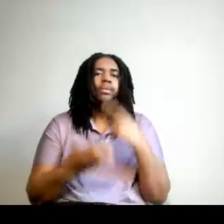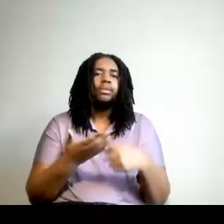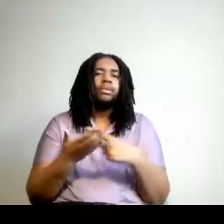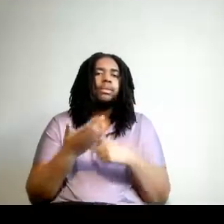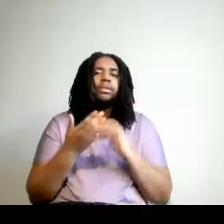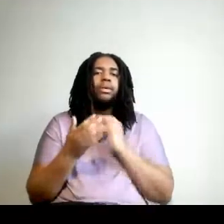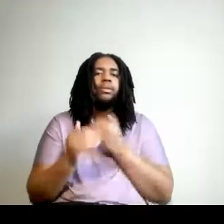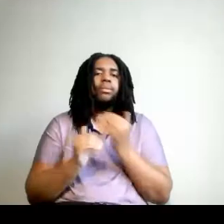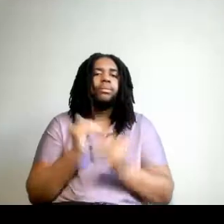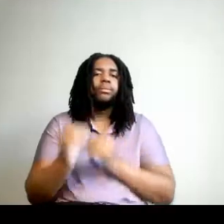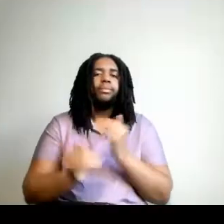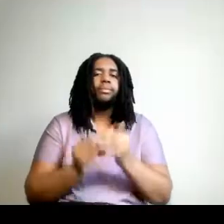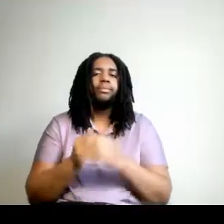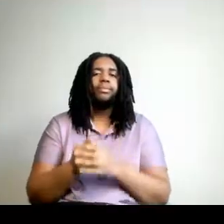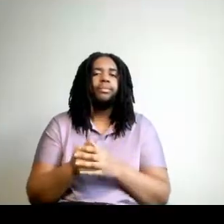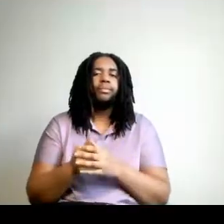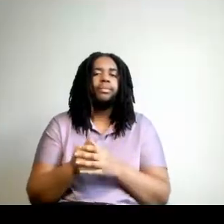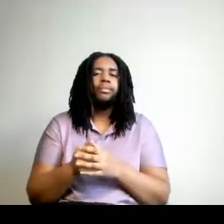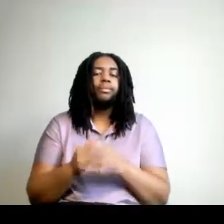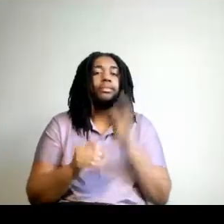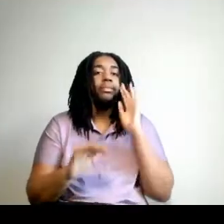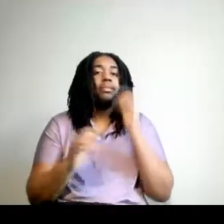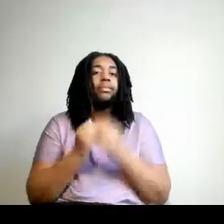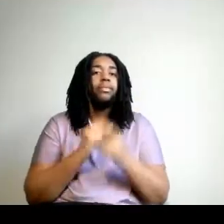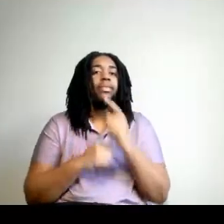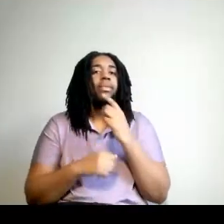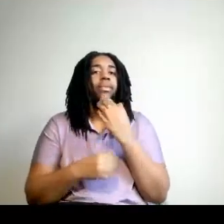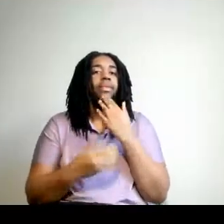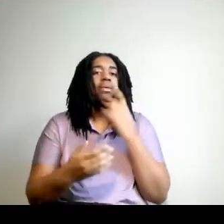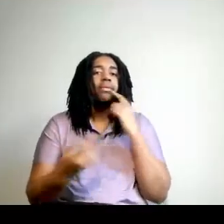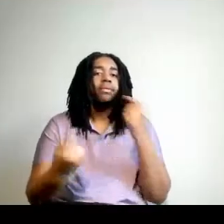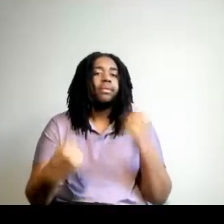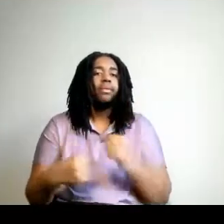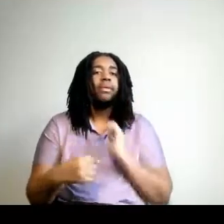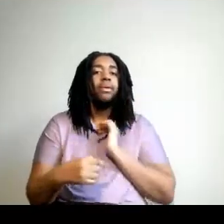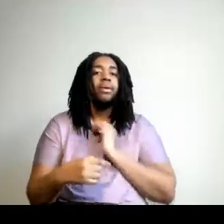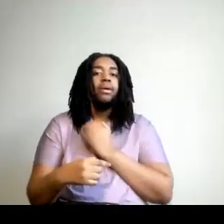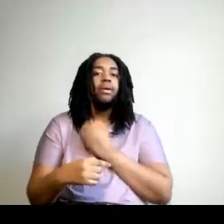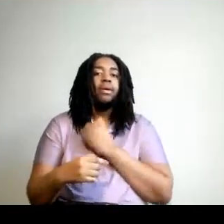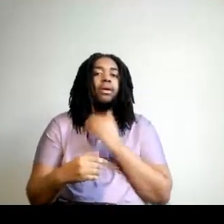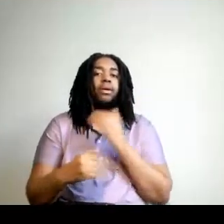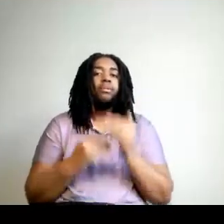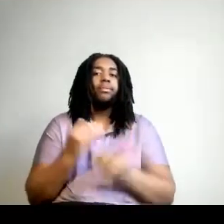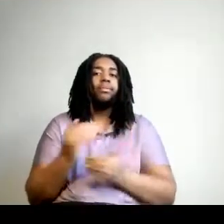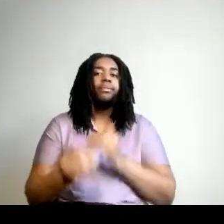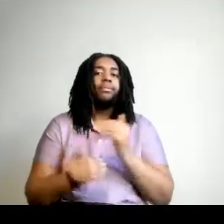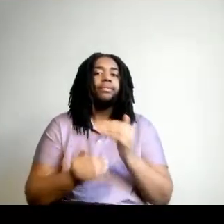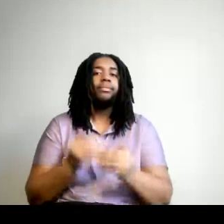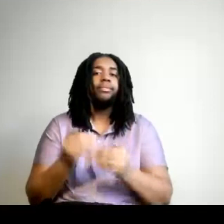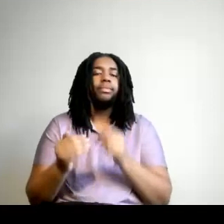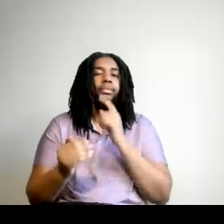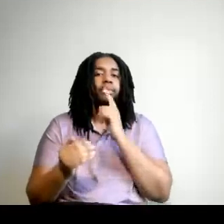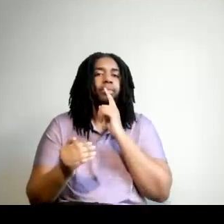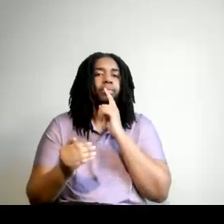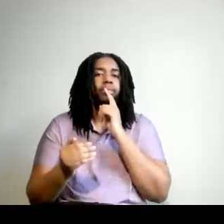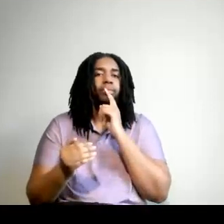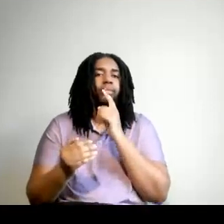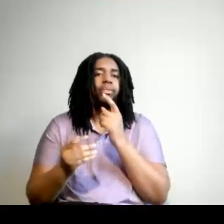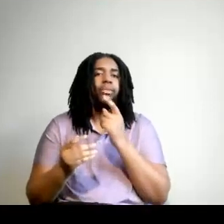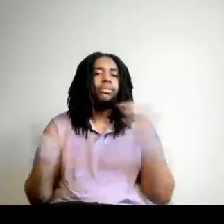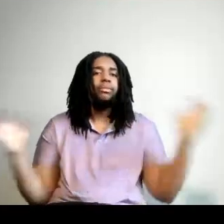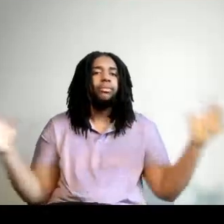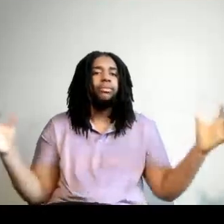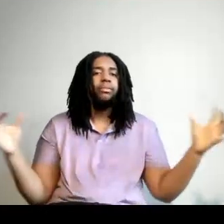everyone, thanks for being here. So our process was involved bringing